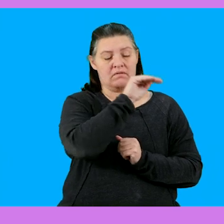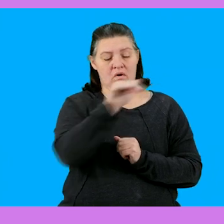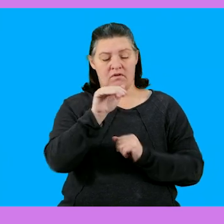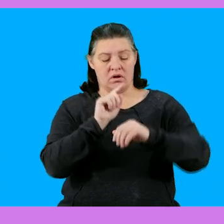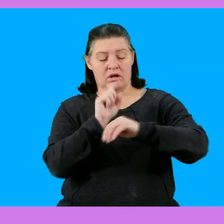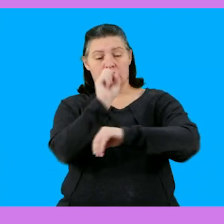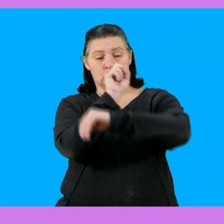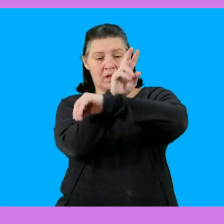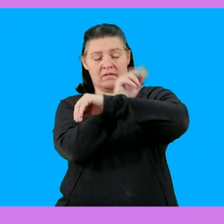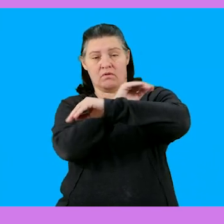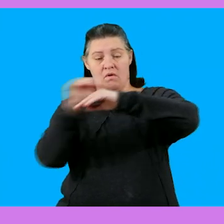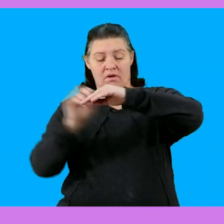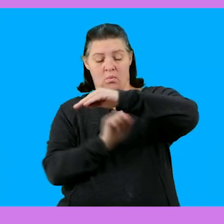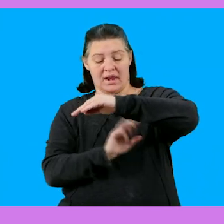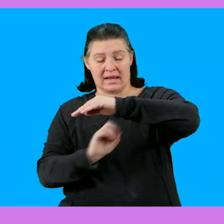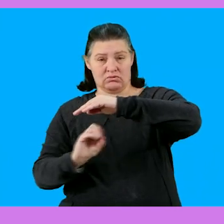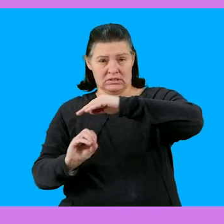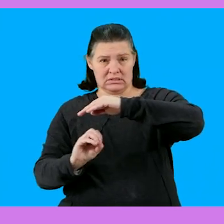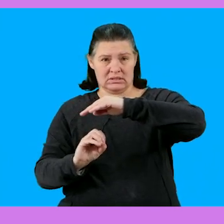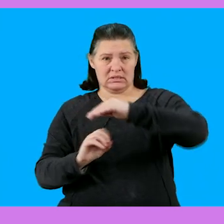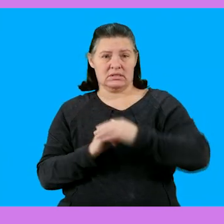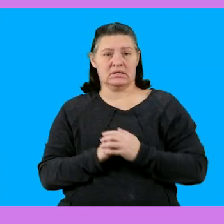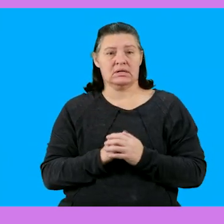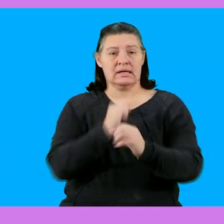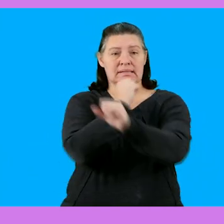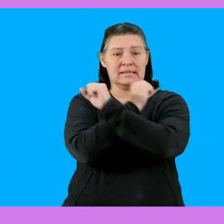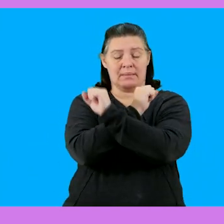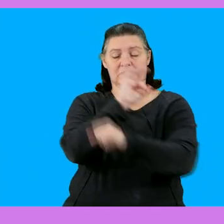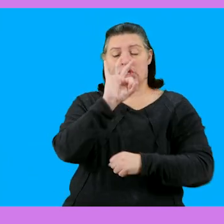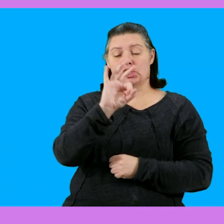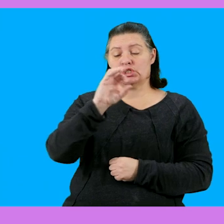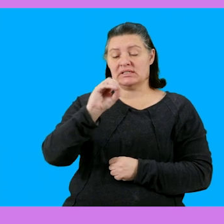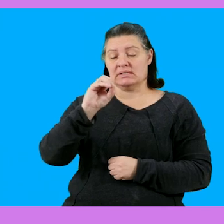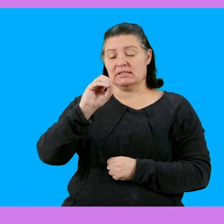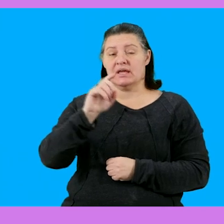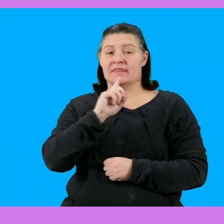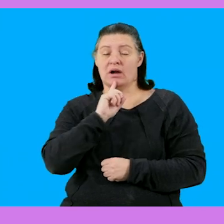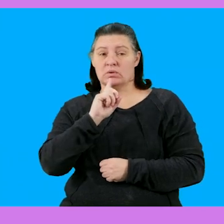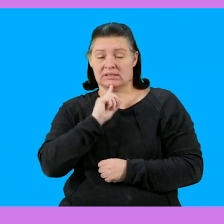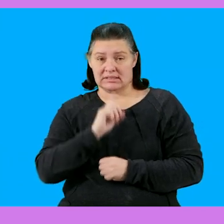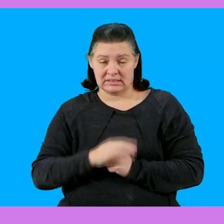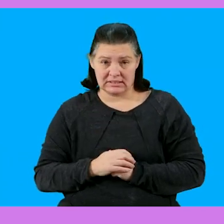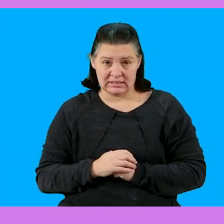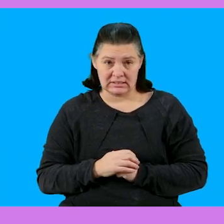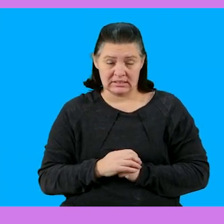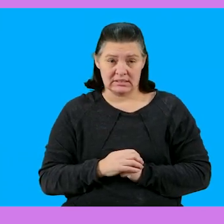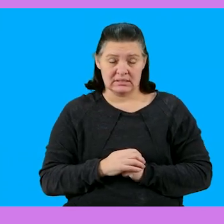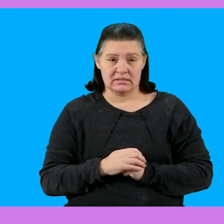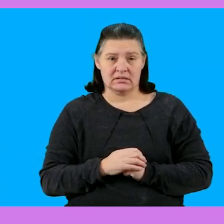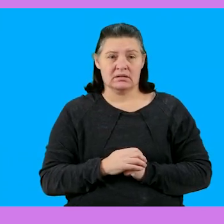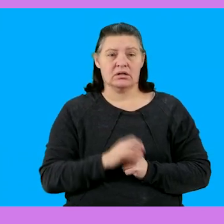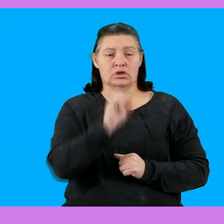100 of 30,000. Guys, and I hope you have your calculators with you, your book, so that you can do this with me. So